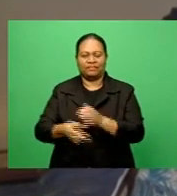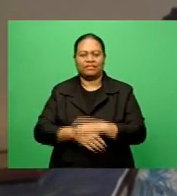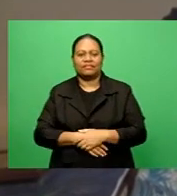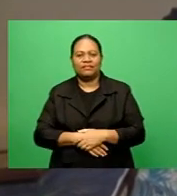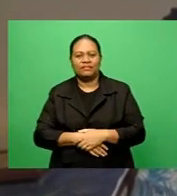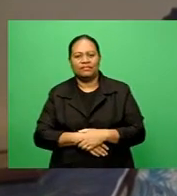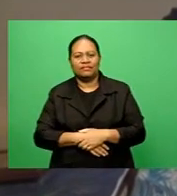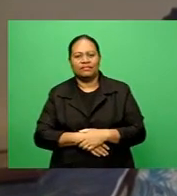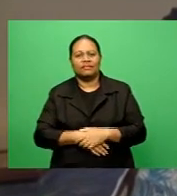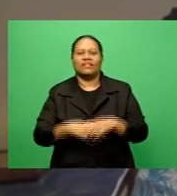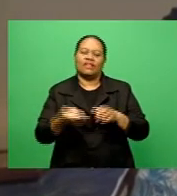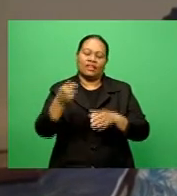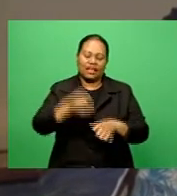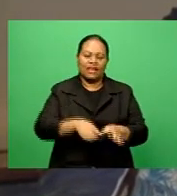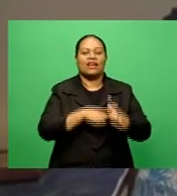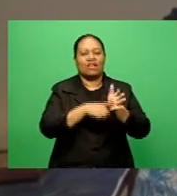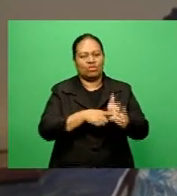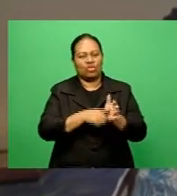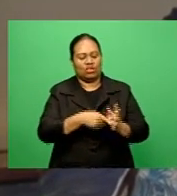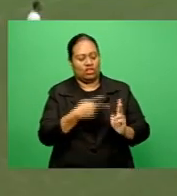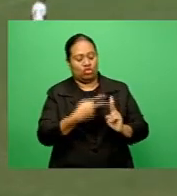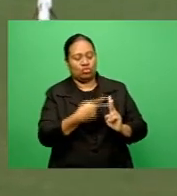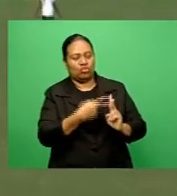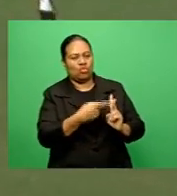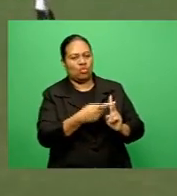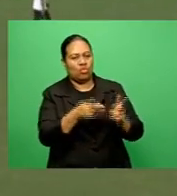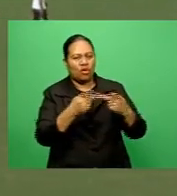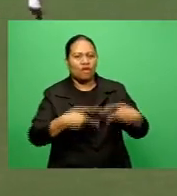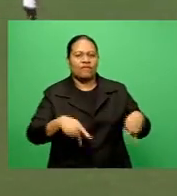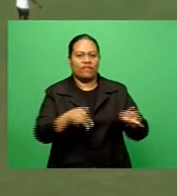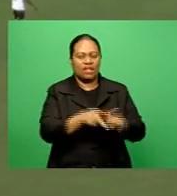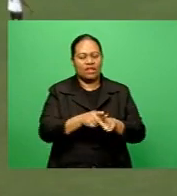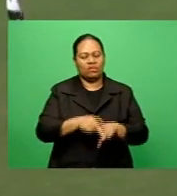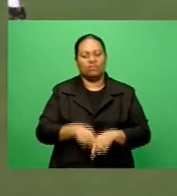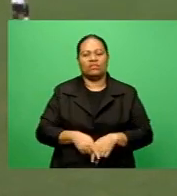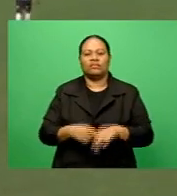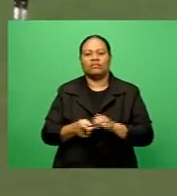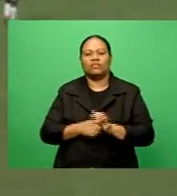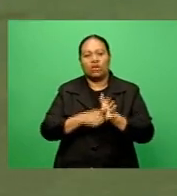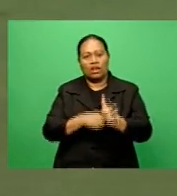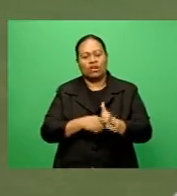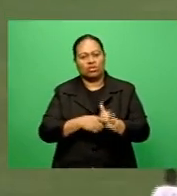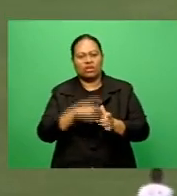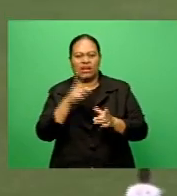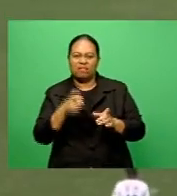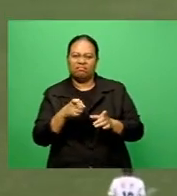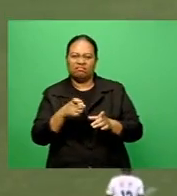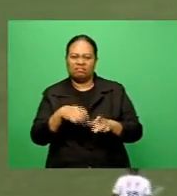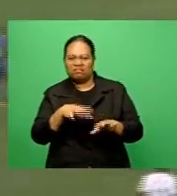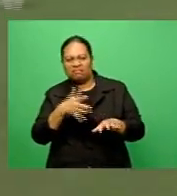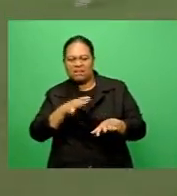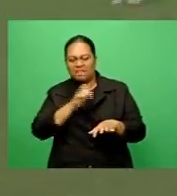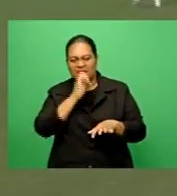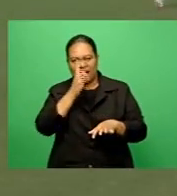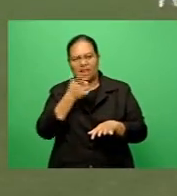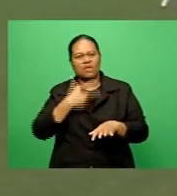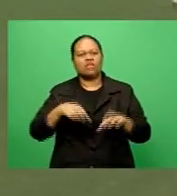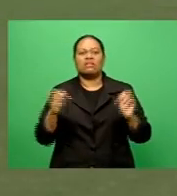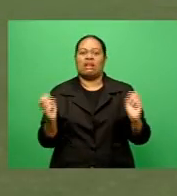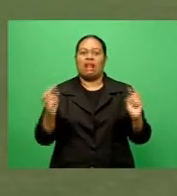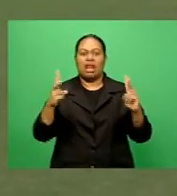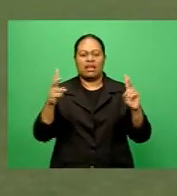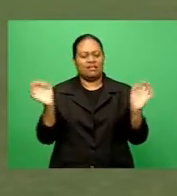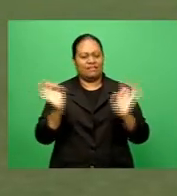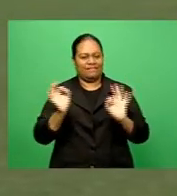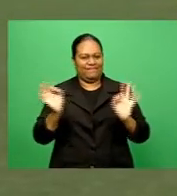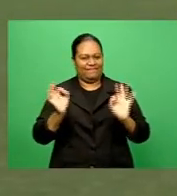and Churchill Park in Lautoka. There's only two venues. Churchill Park has got a drawback. There's no lights, so all should be